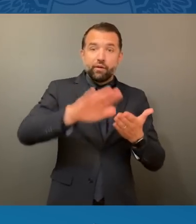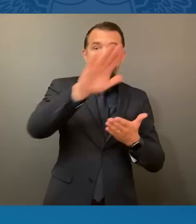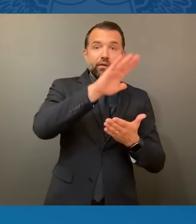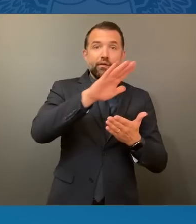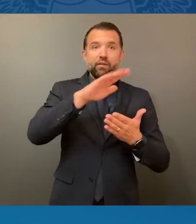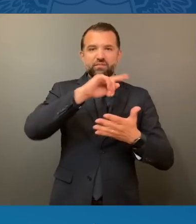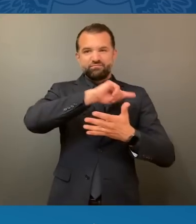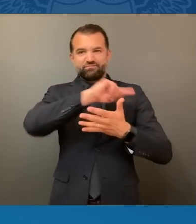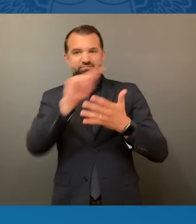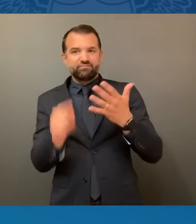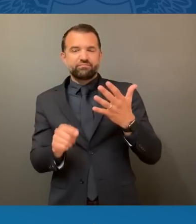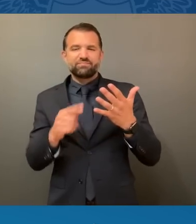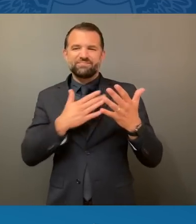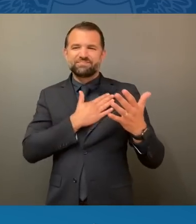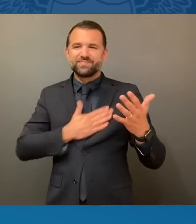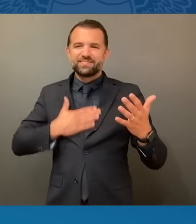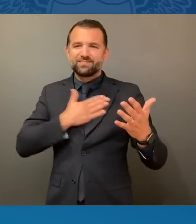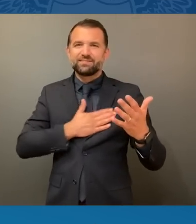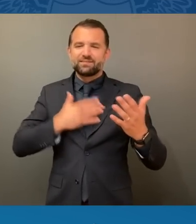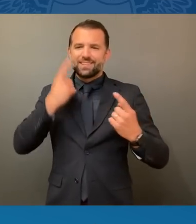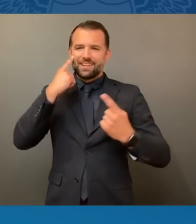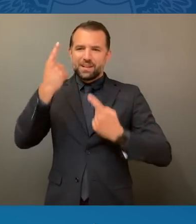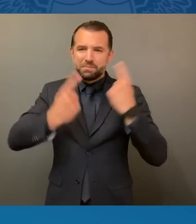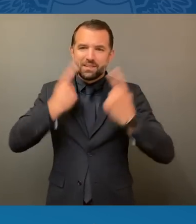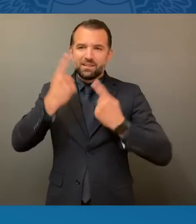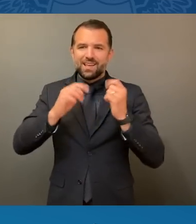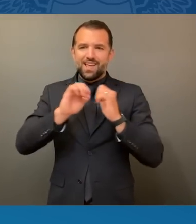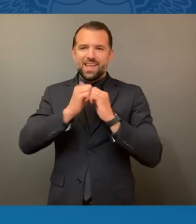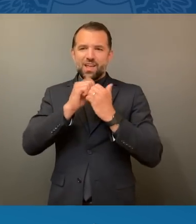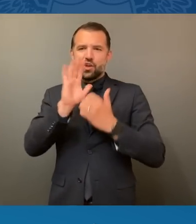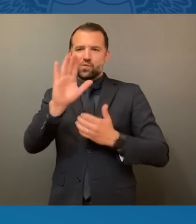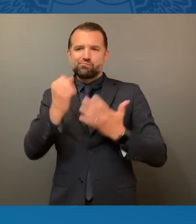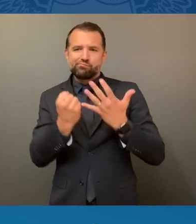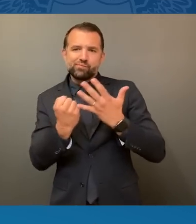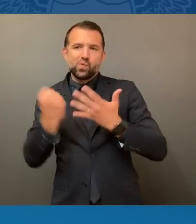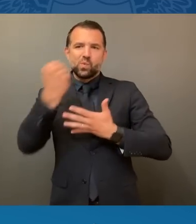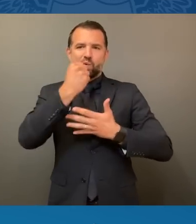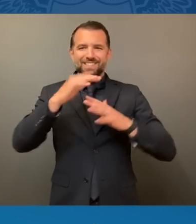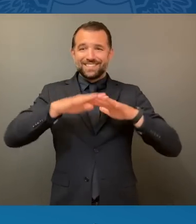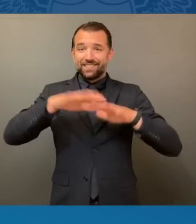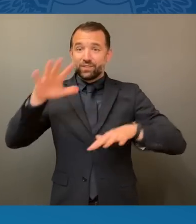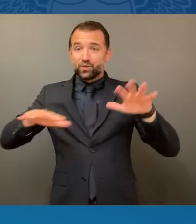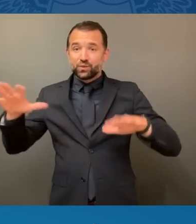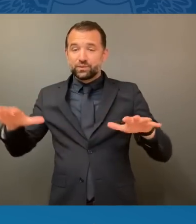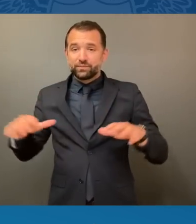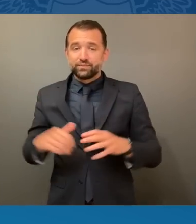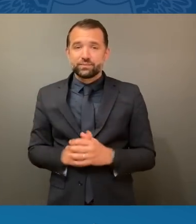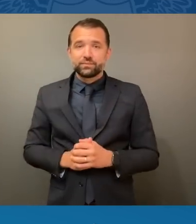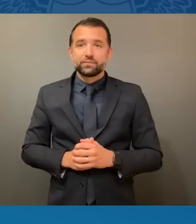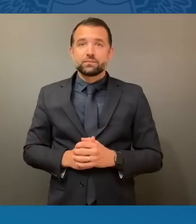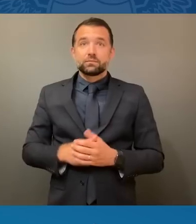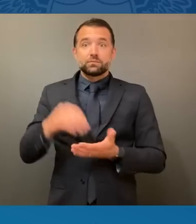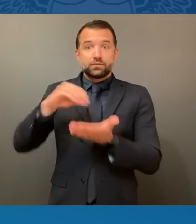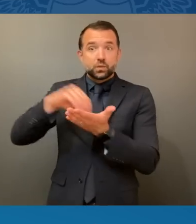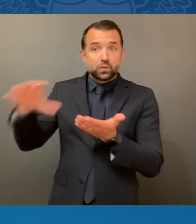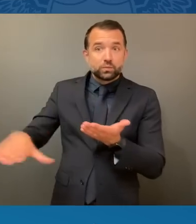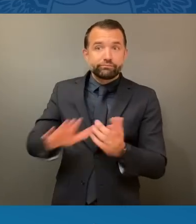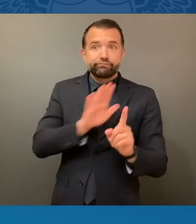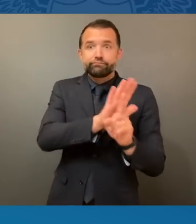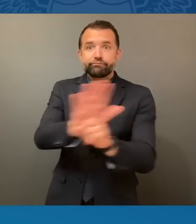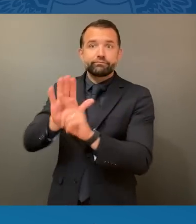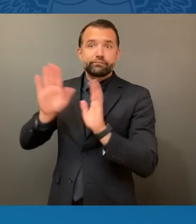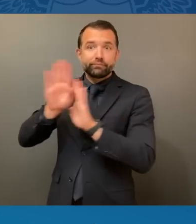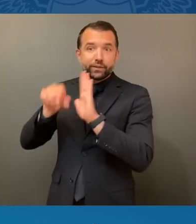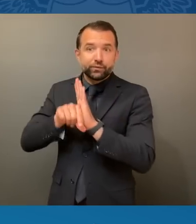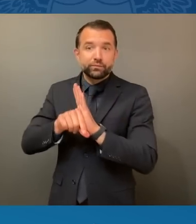thinking about how they will prioritize the importance of diversity, including looking at students' backgrounds in terms of access